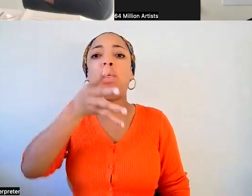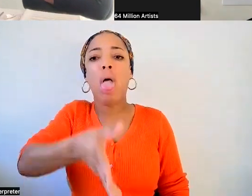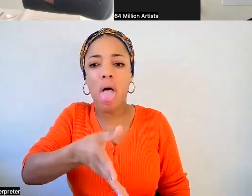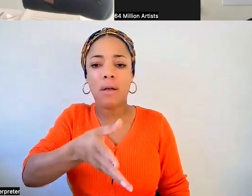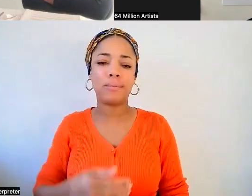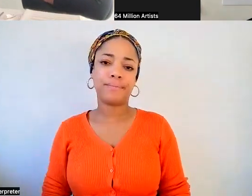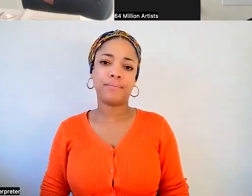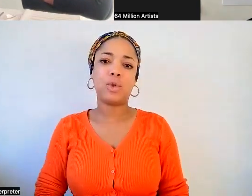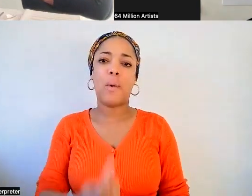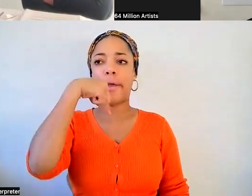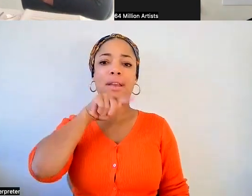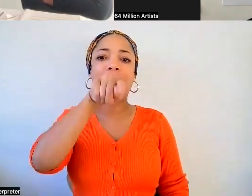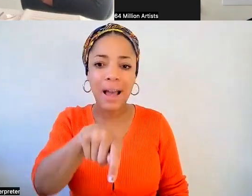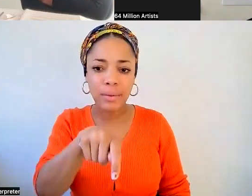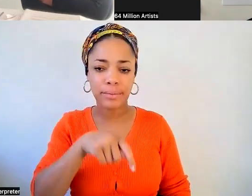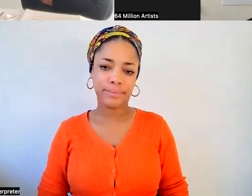came the mutton.